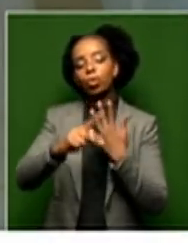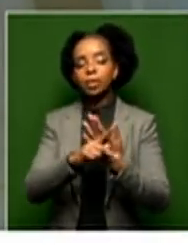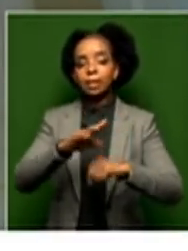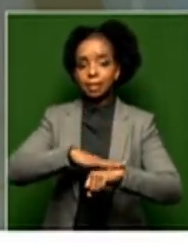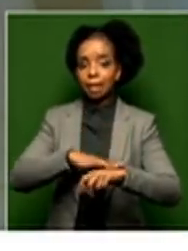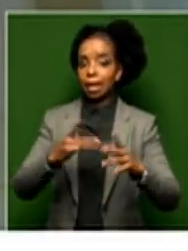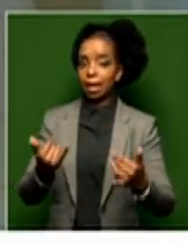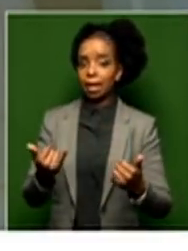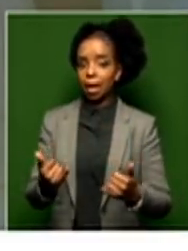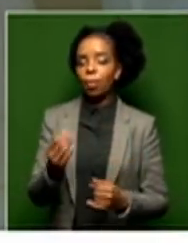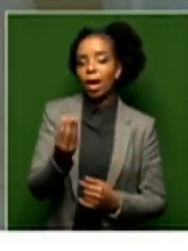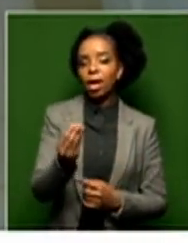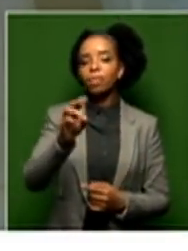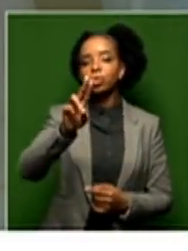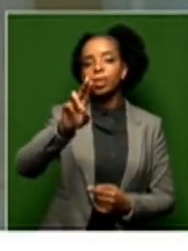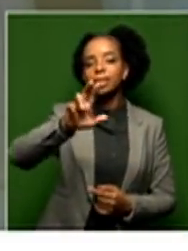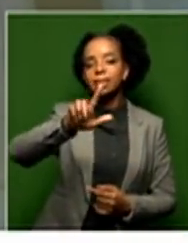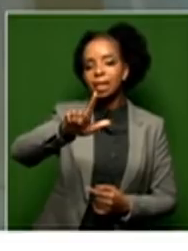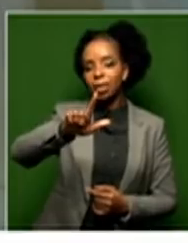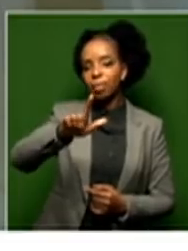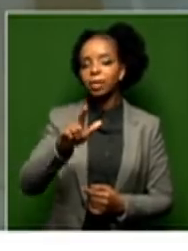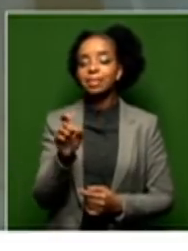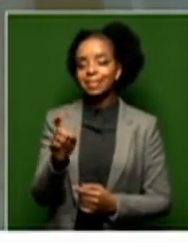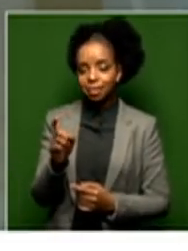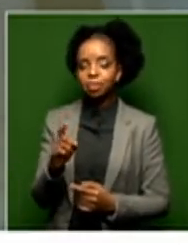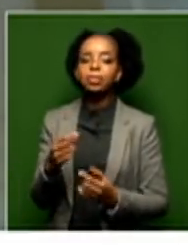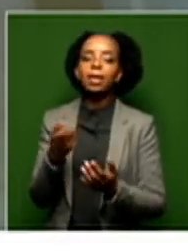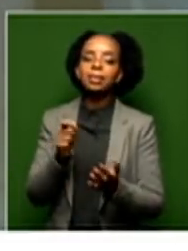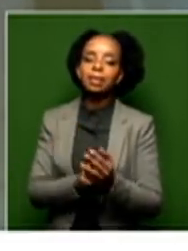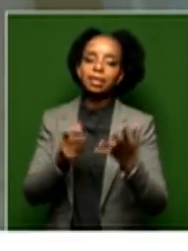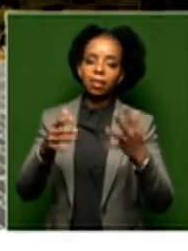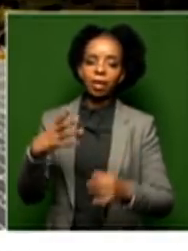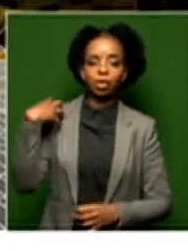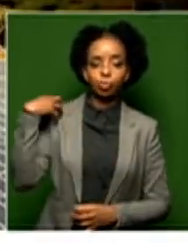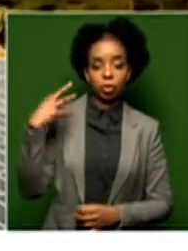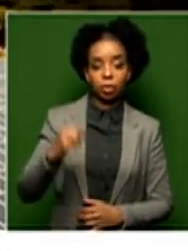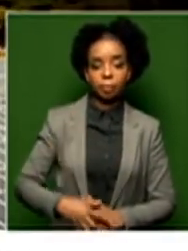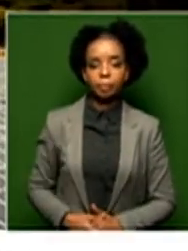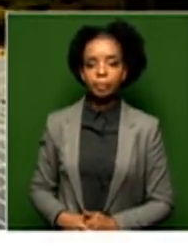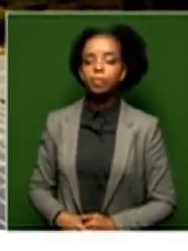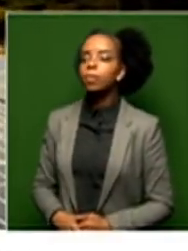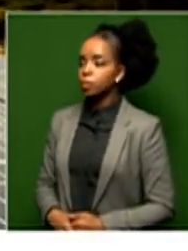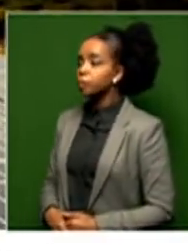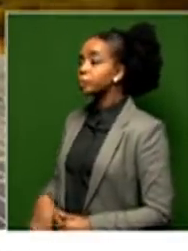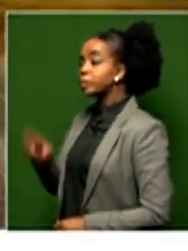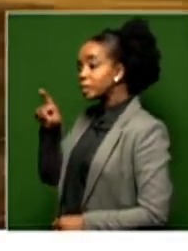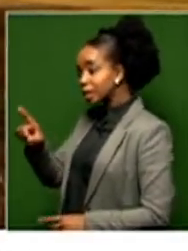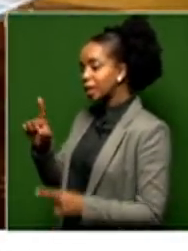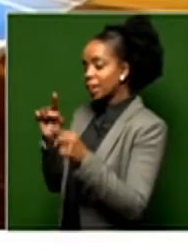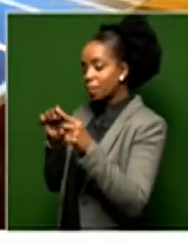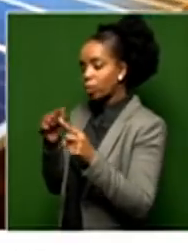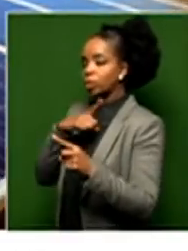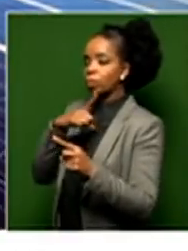27 that were signed off by Minister Radebe at the time. Because, and that's the point, because it cannot just be